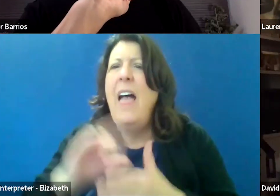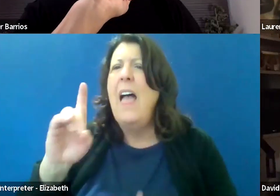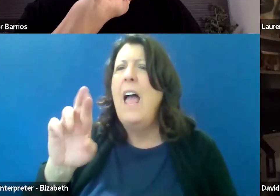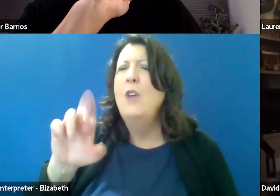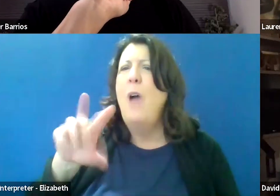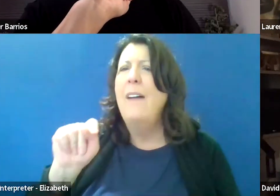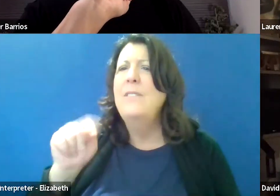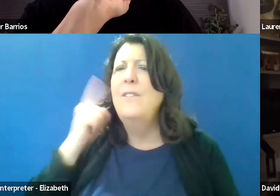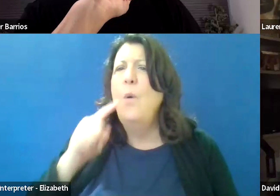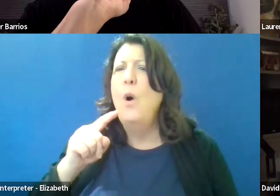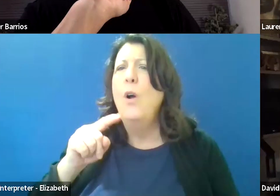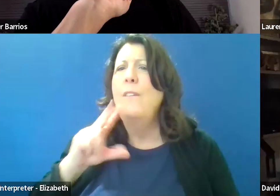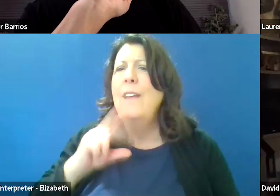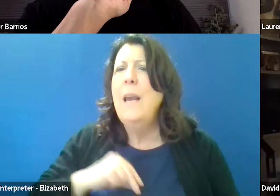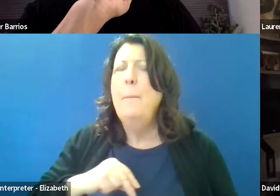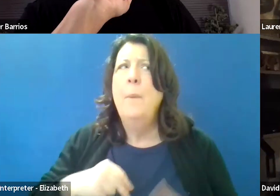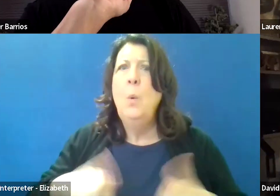know, how I think